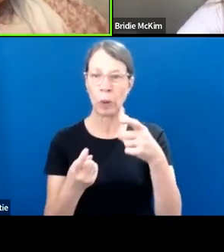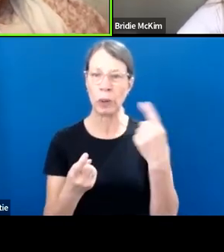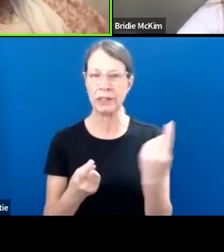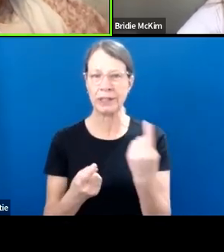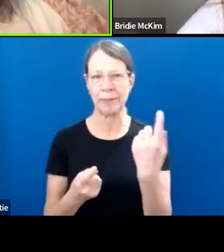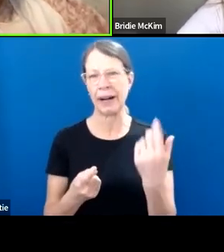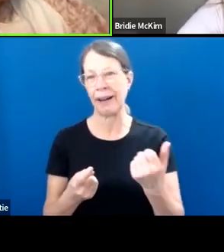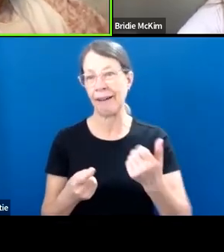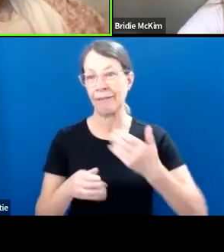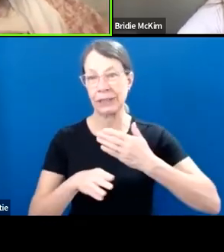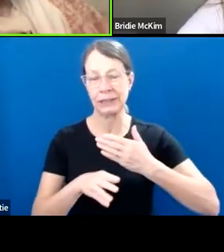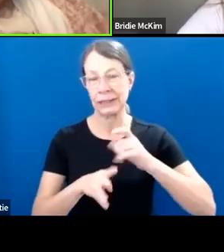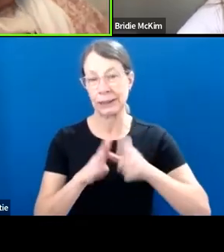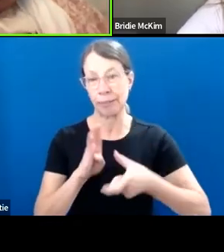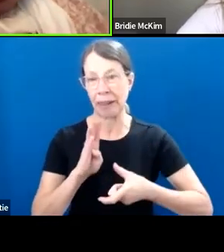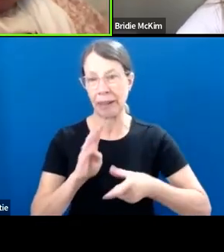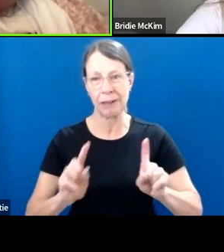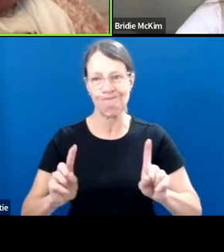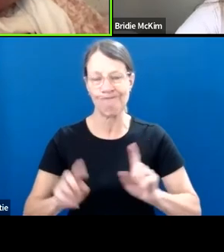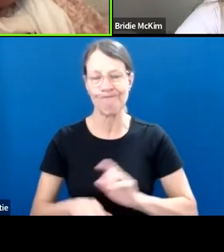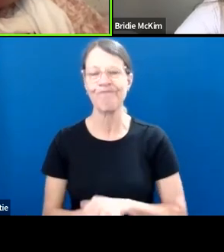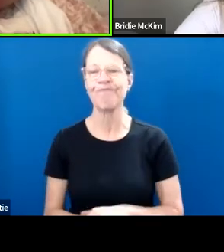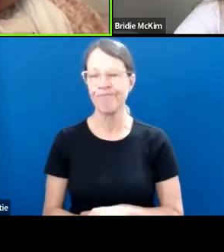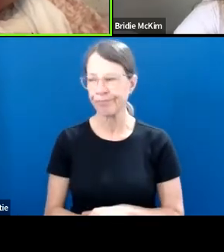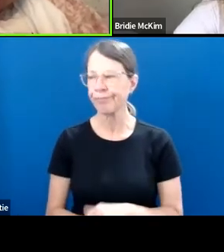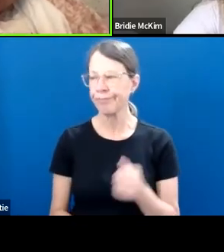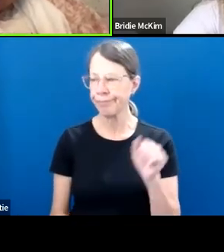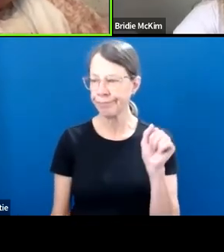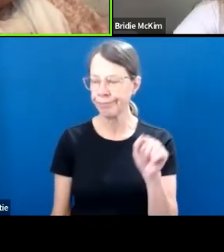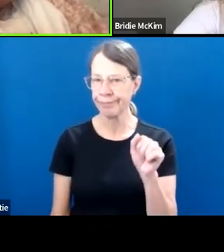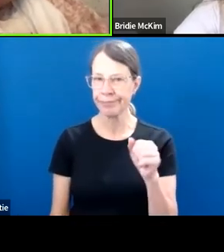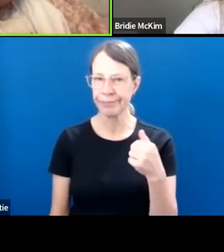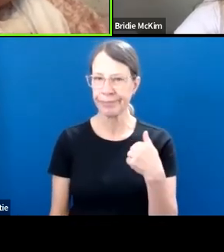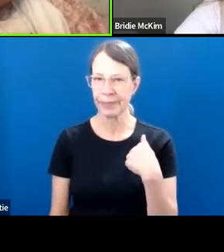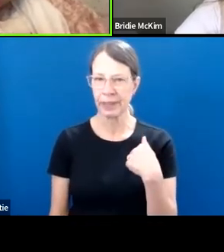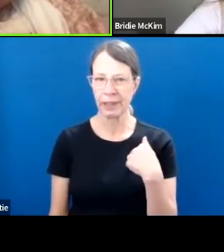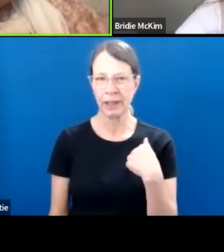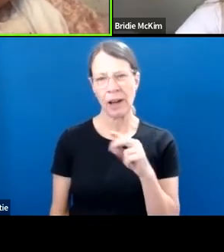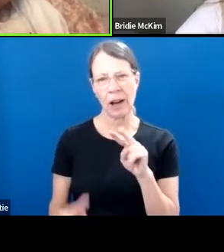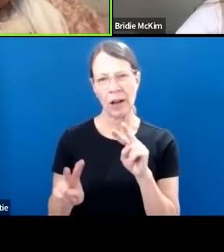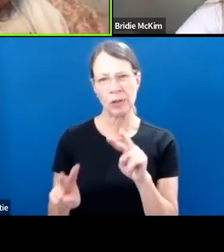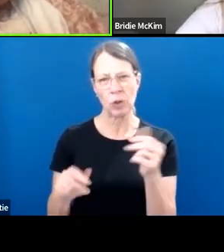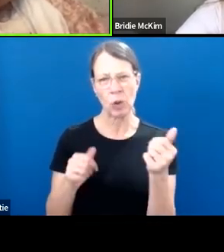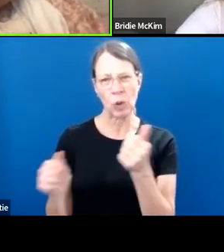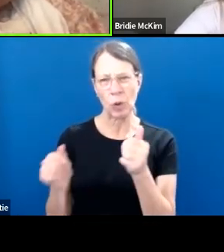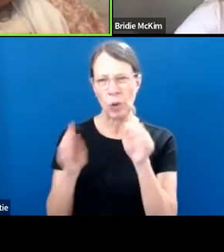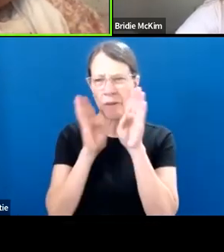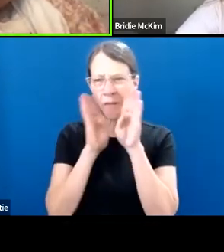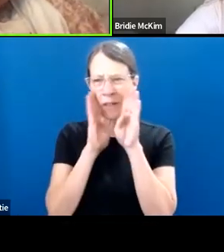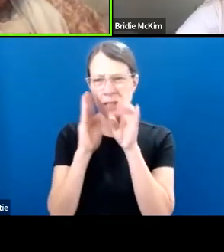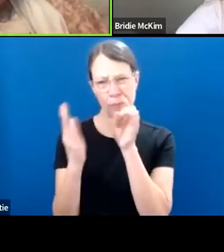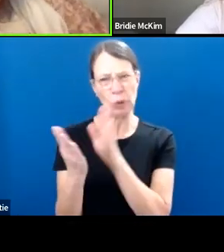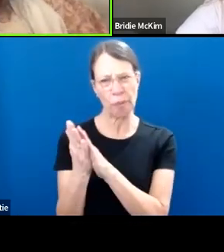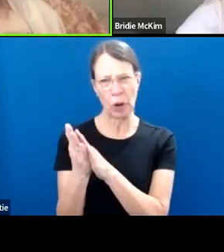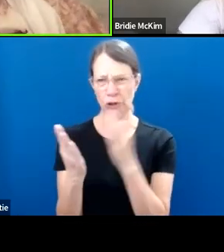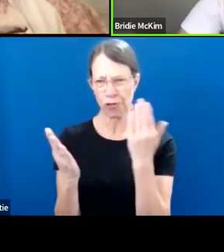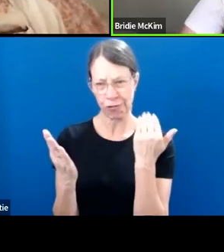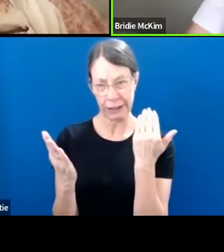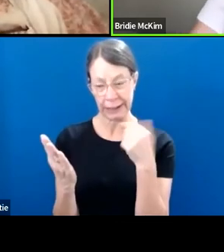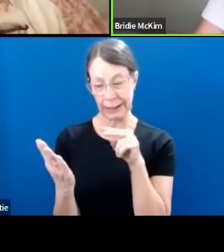Yeah, I saw a really good post on this on Facebook actually the other